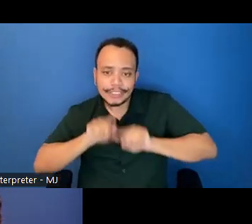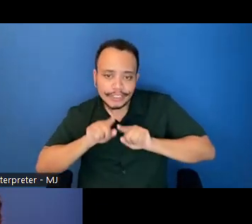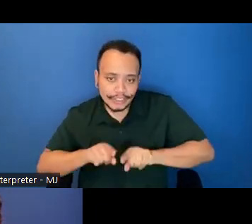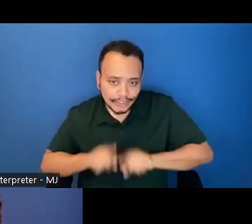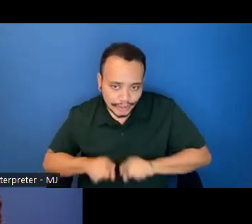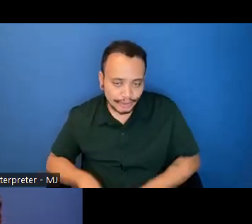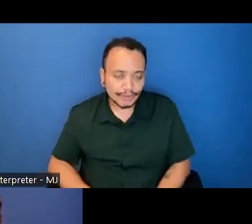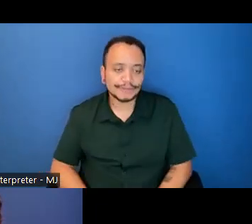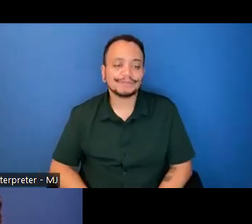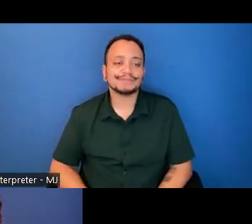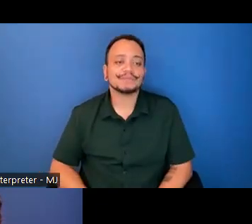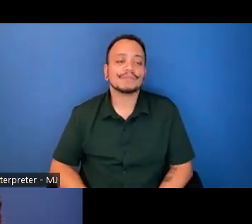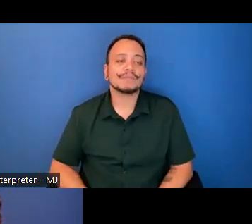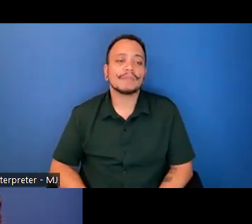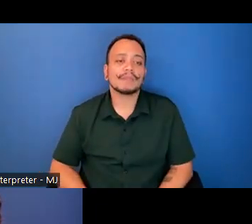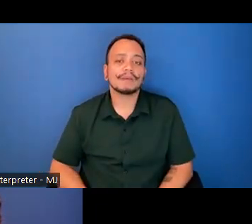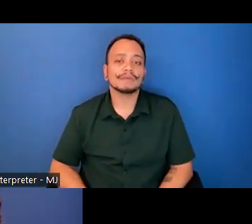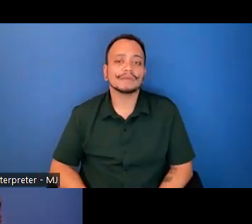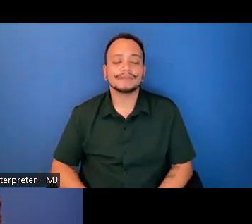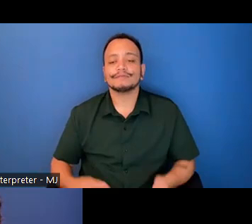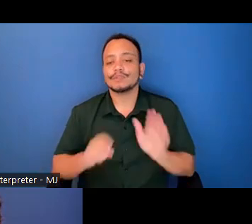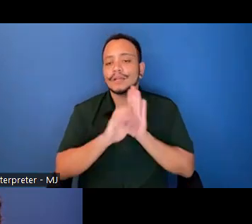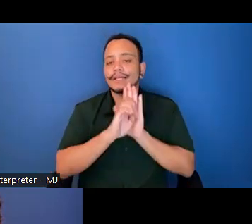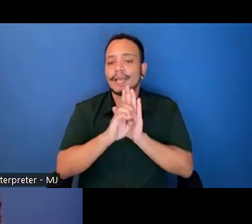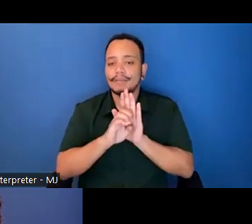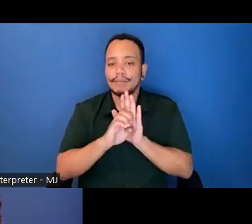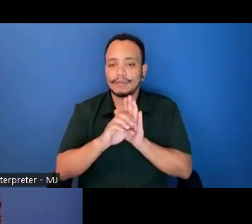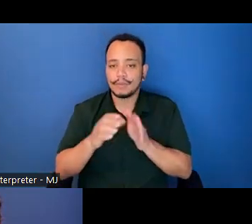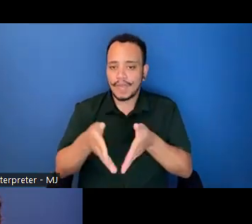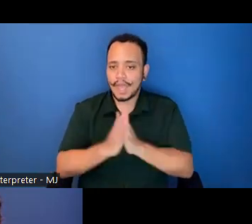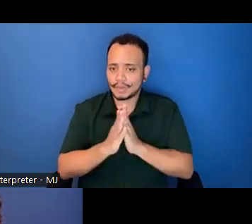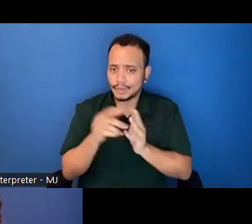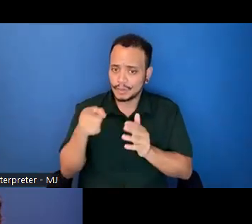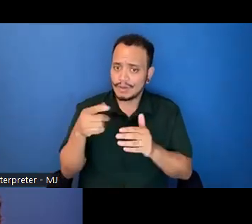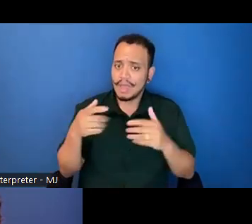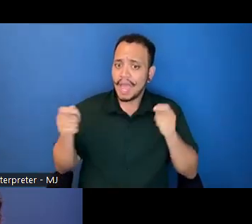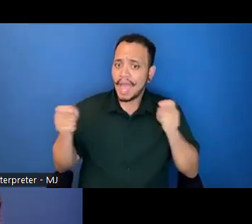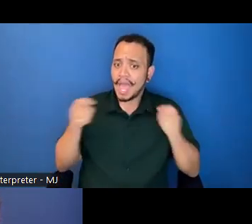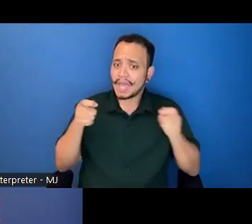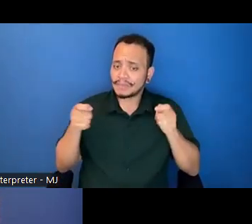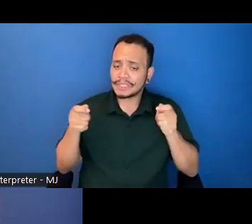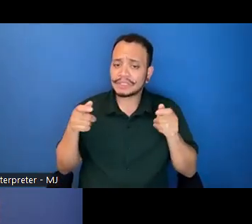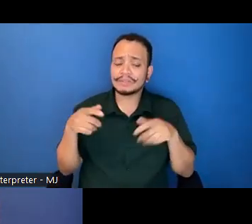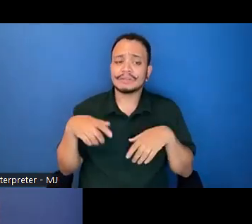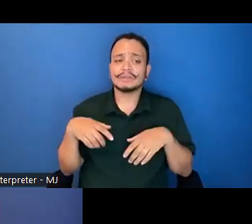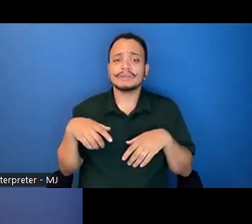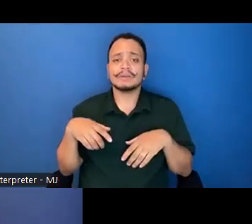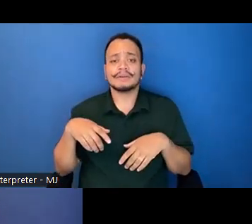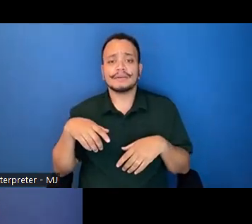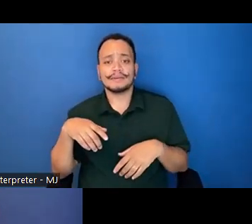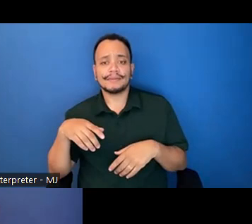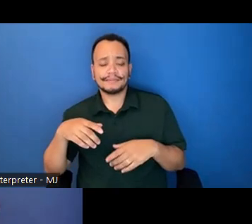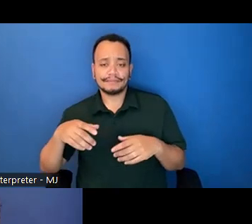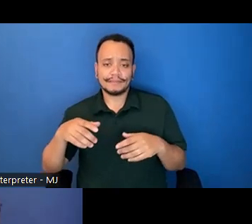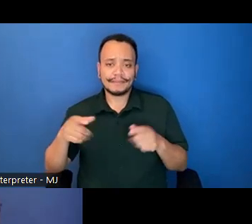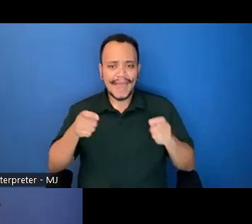for example, administrative and management. How much do you know about business planning